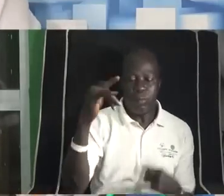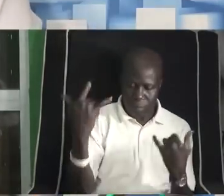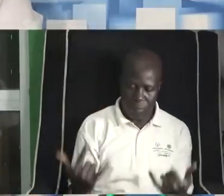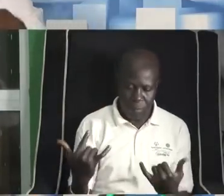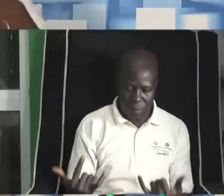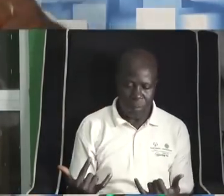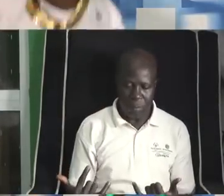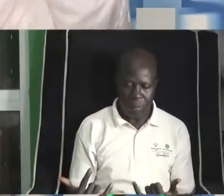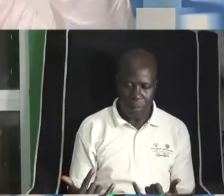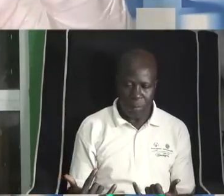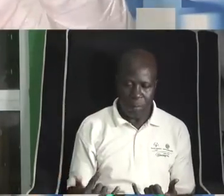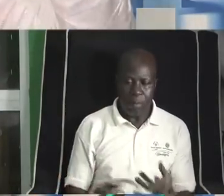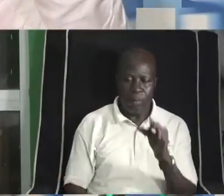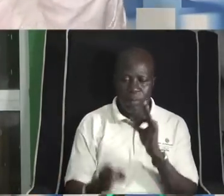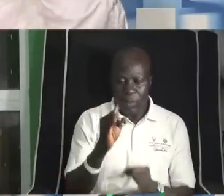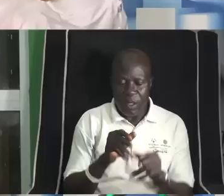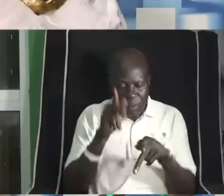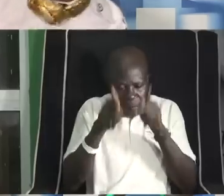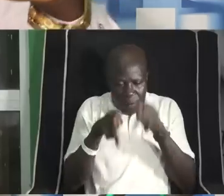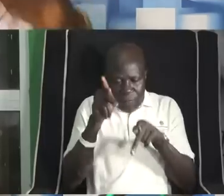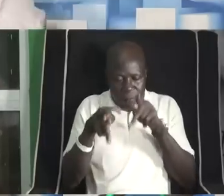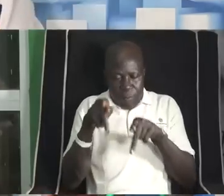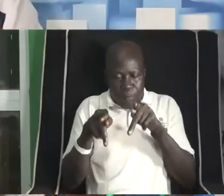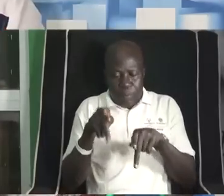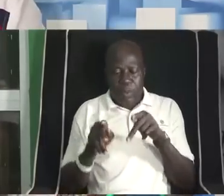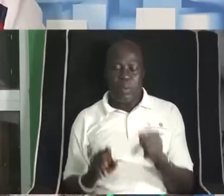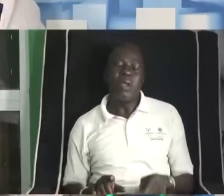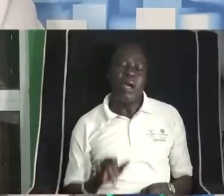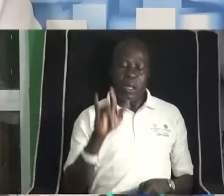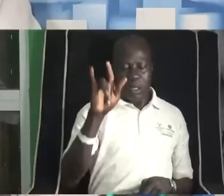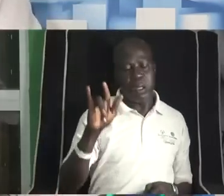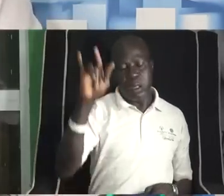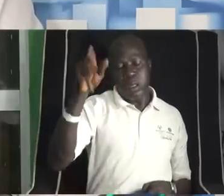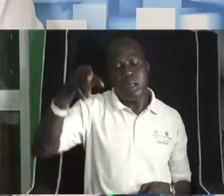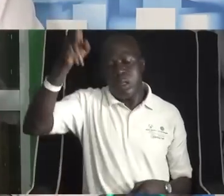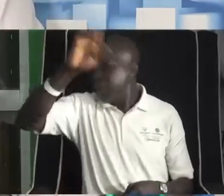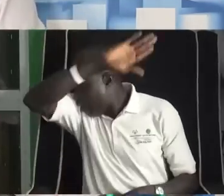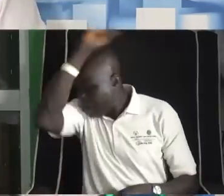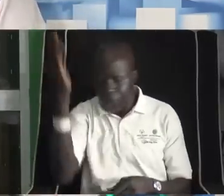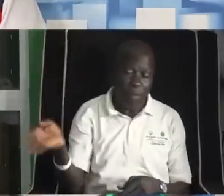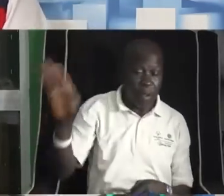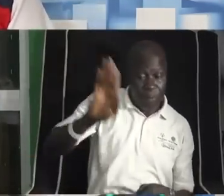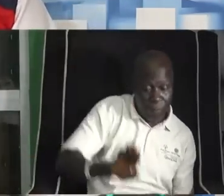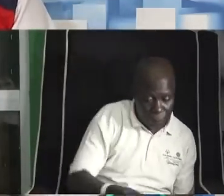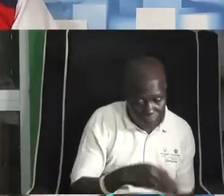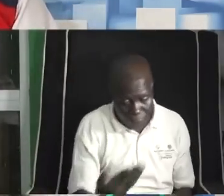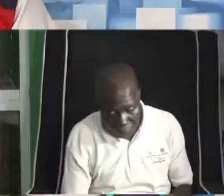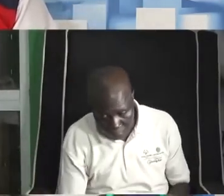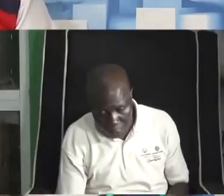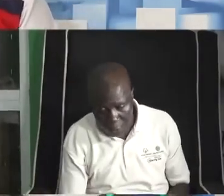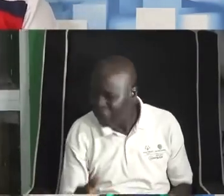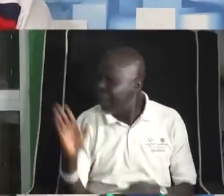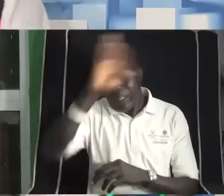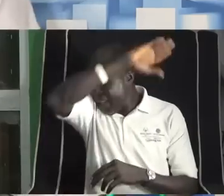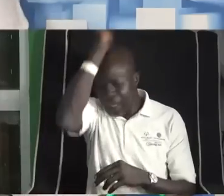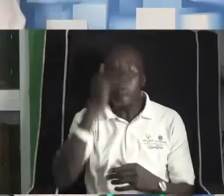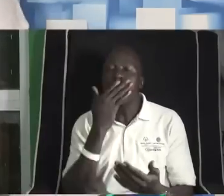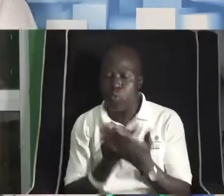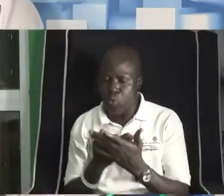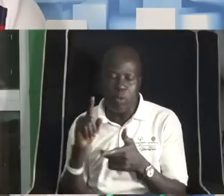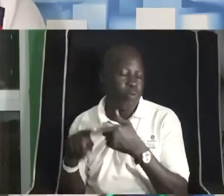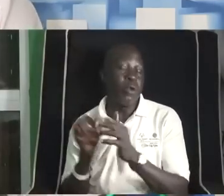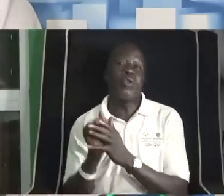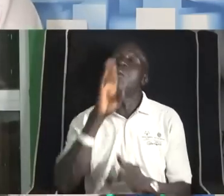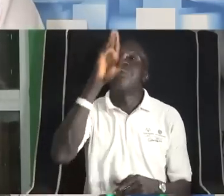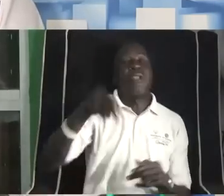are soaring higher right now. Be eyan ba nfo ko mo gbodo jabo. If you are soaring higher, you must not fall. Ko da ke eyan o wa loke ko wale. It is not